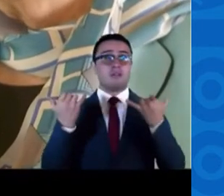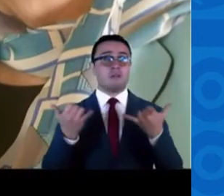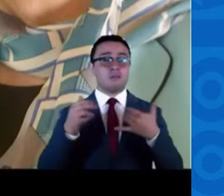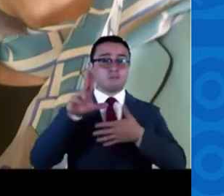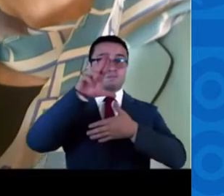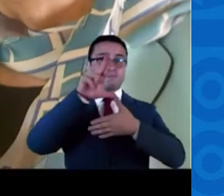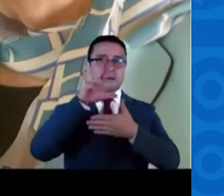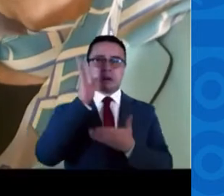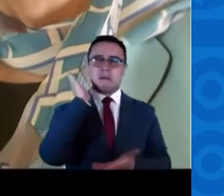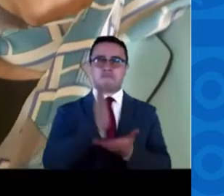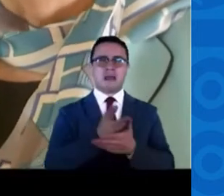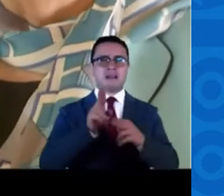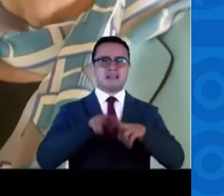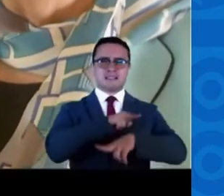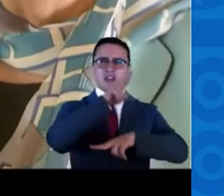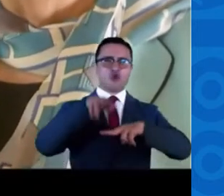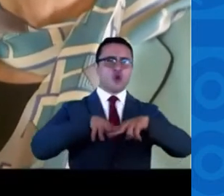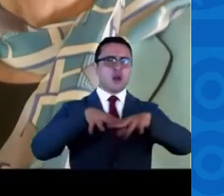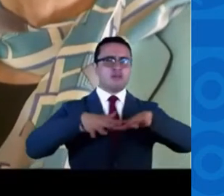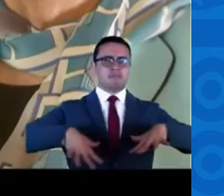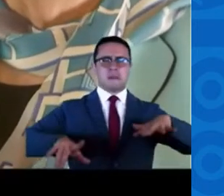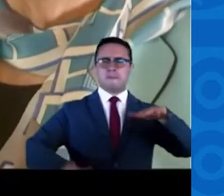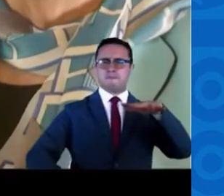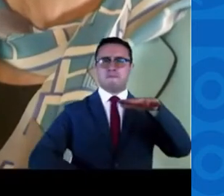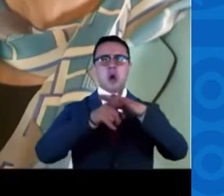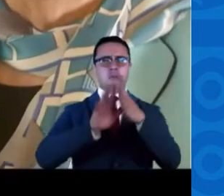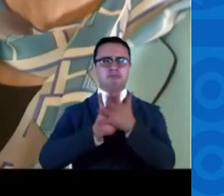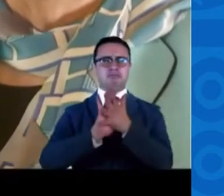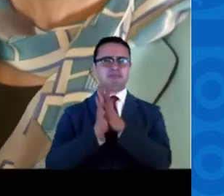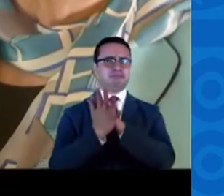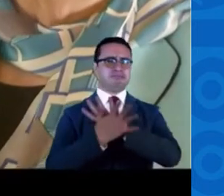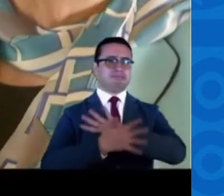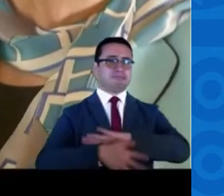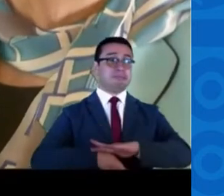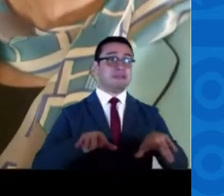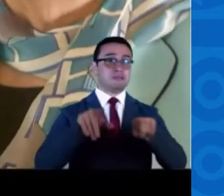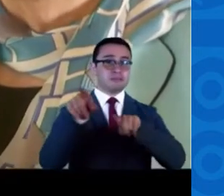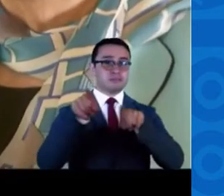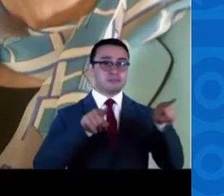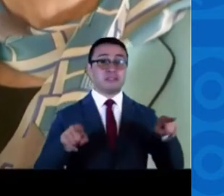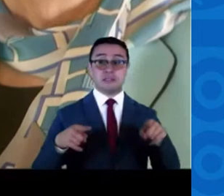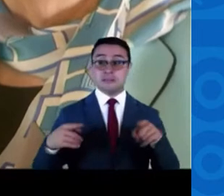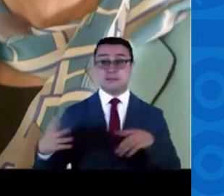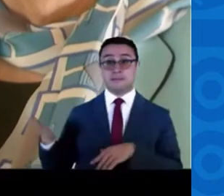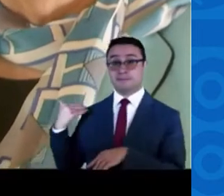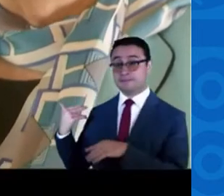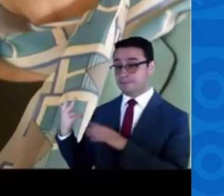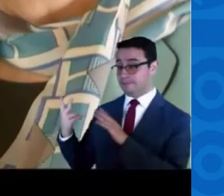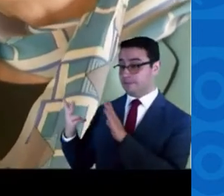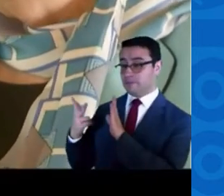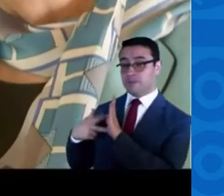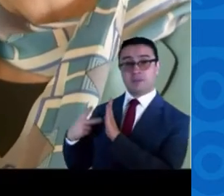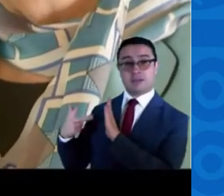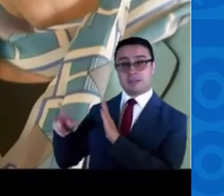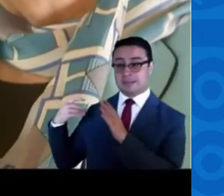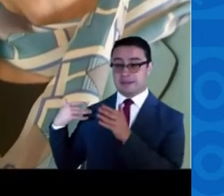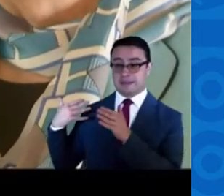the frailty in the face of natural disasters is enormous. There have